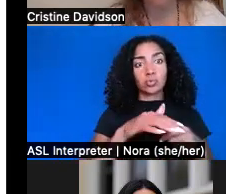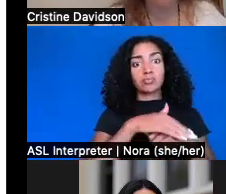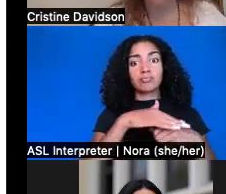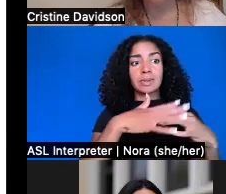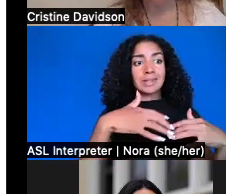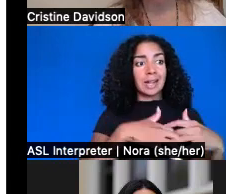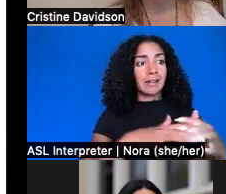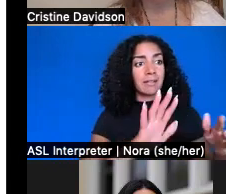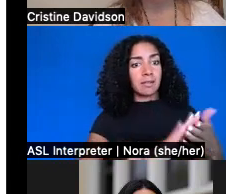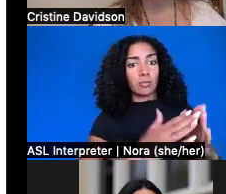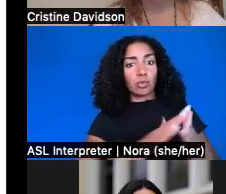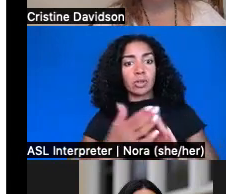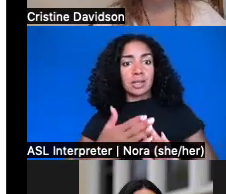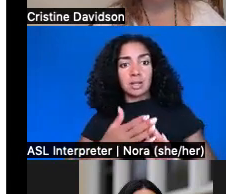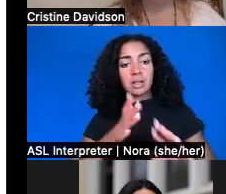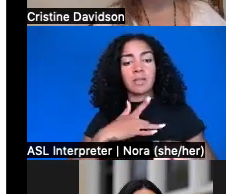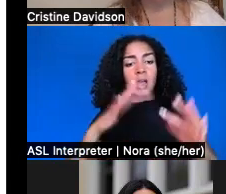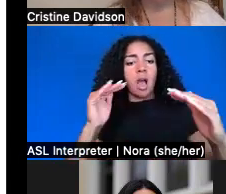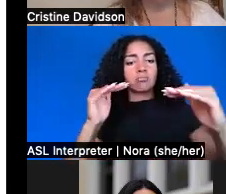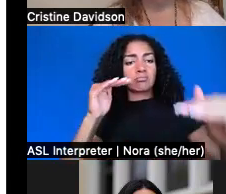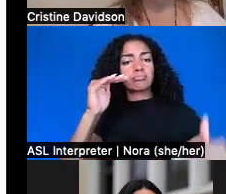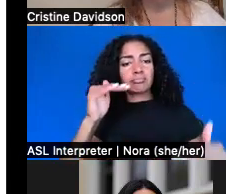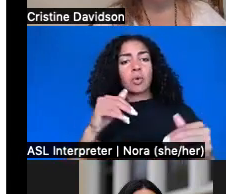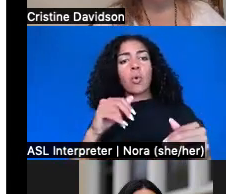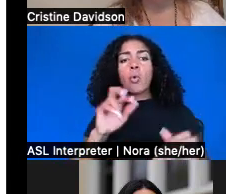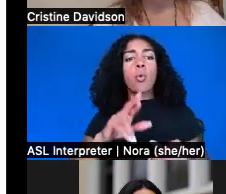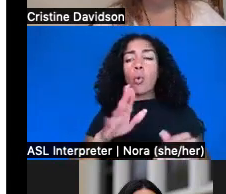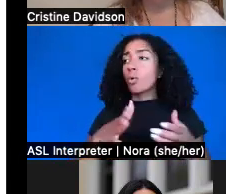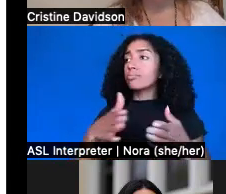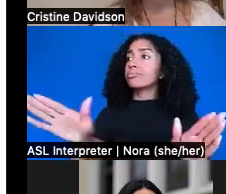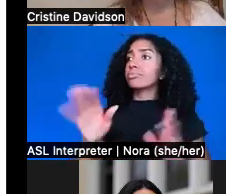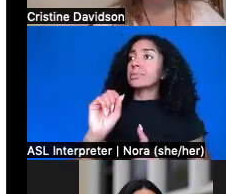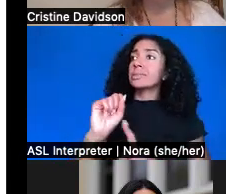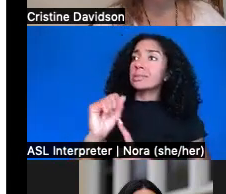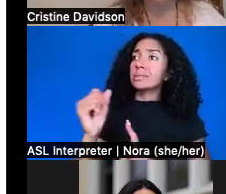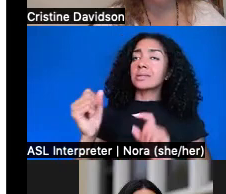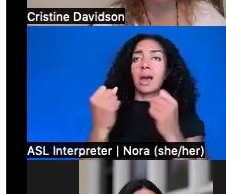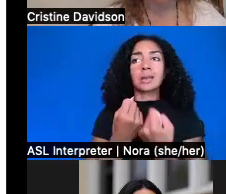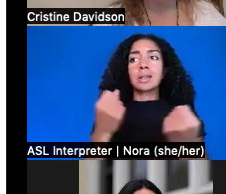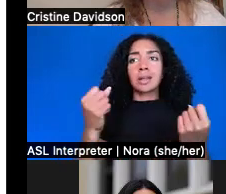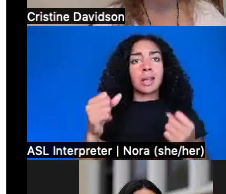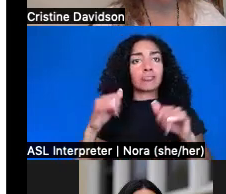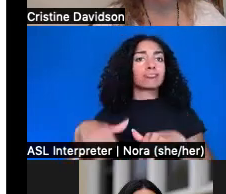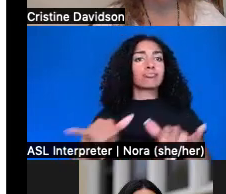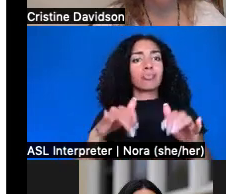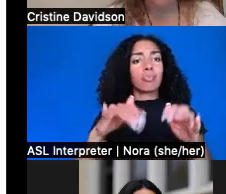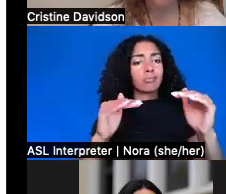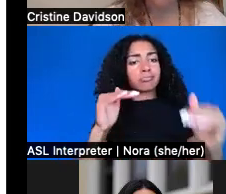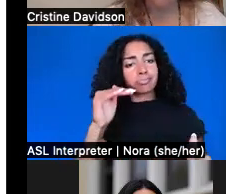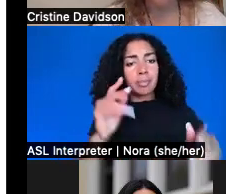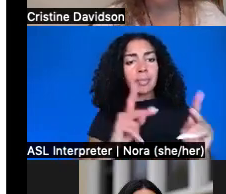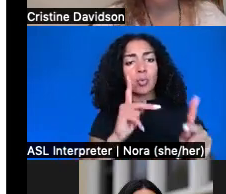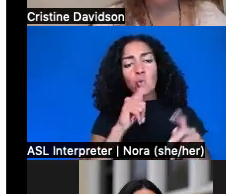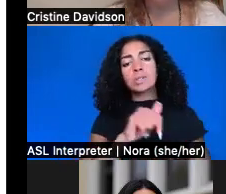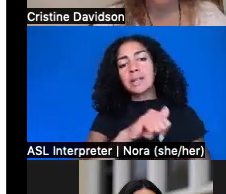who's other, folks with disabilities, the Two-Spirit community, children, folks who are